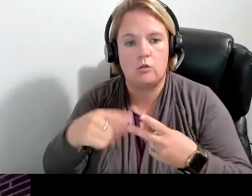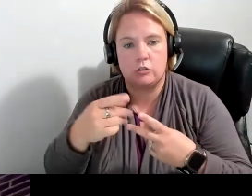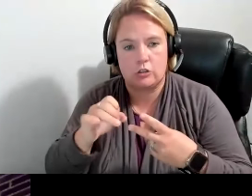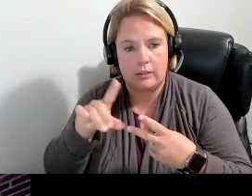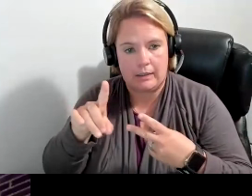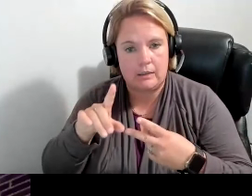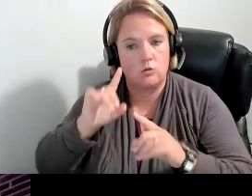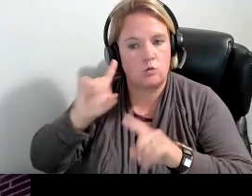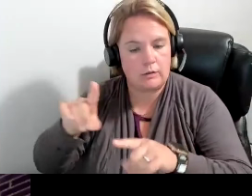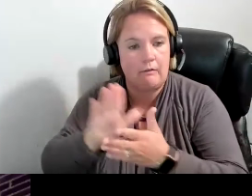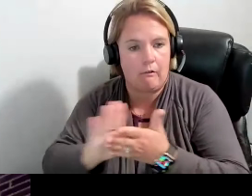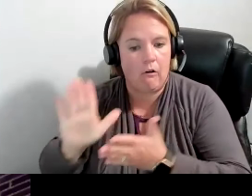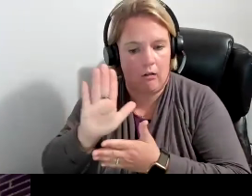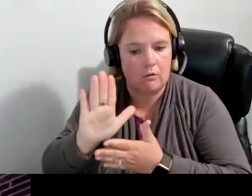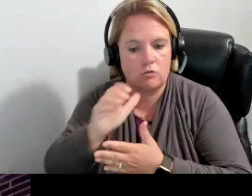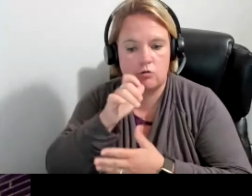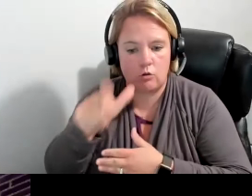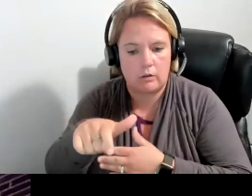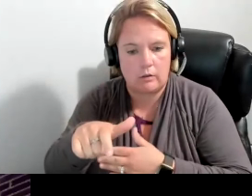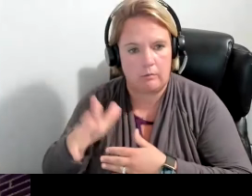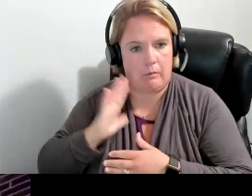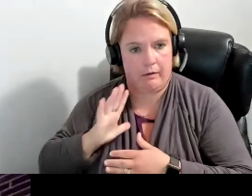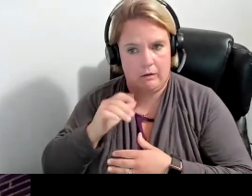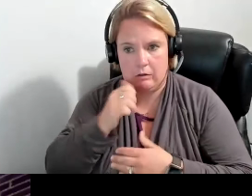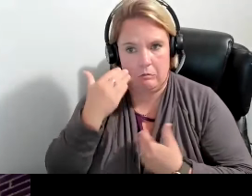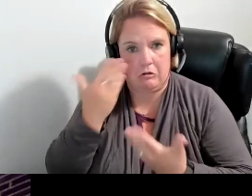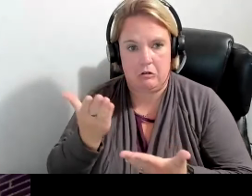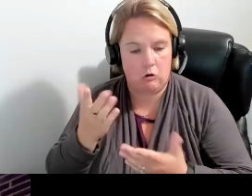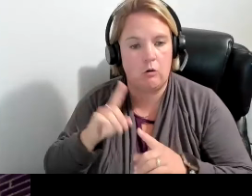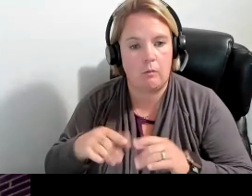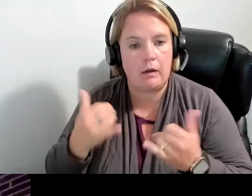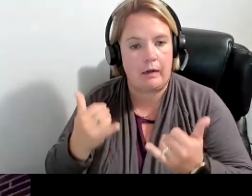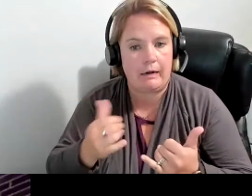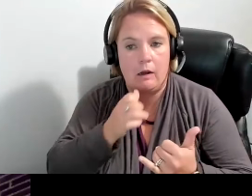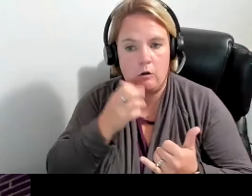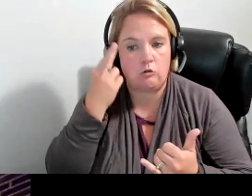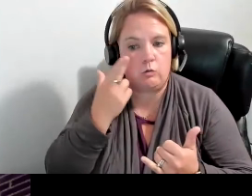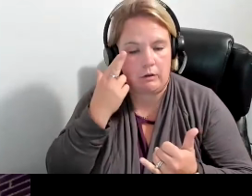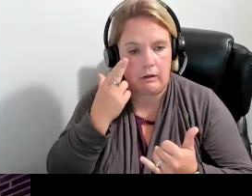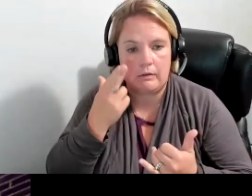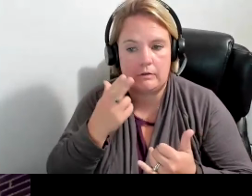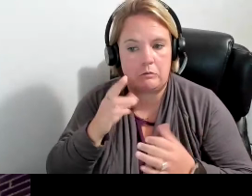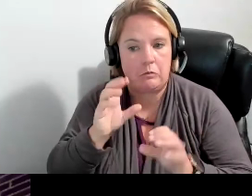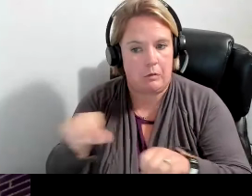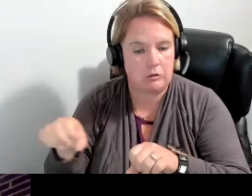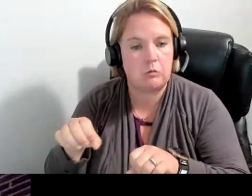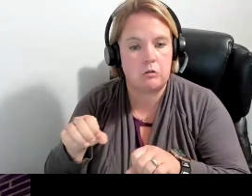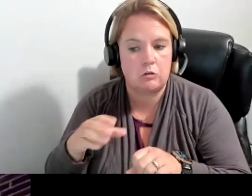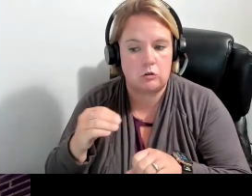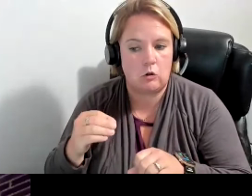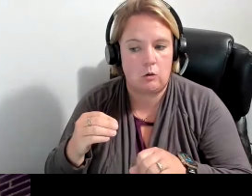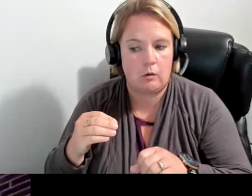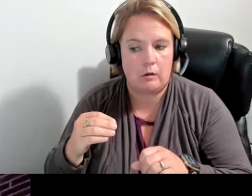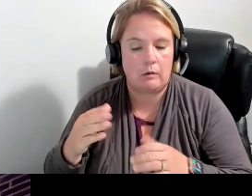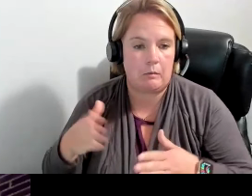attend the college. And back then he didn't know that, and even now, not having realized that that was possible. So I'm glad that was helpful